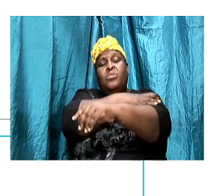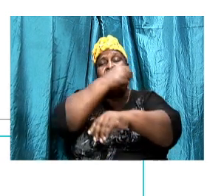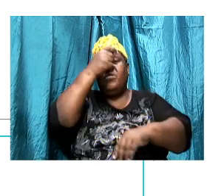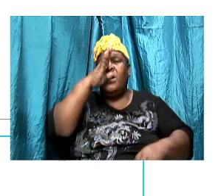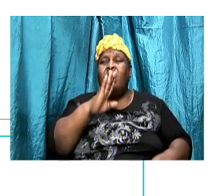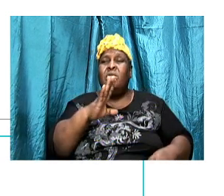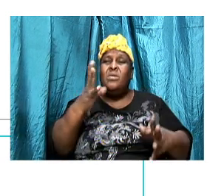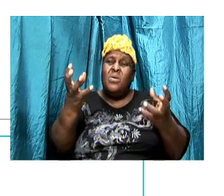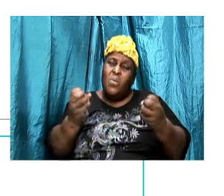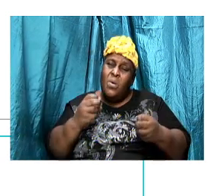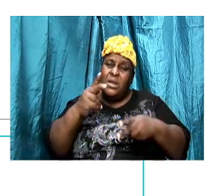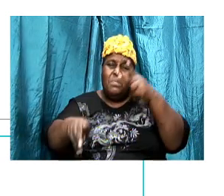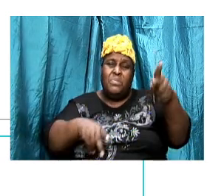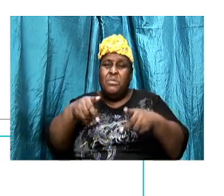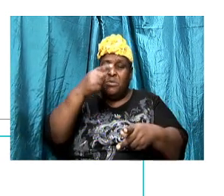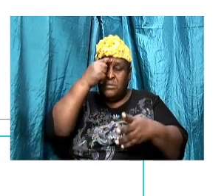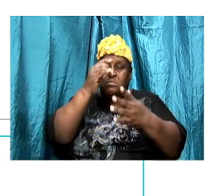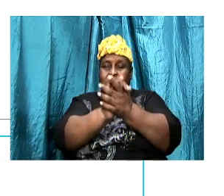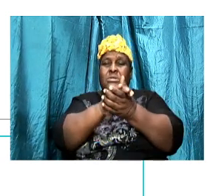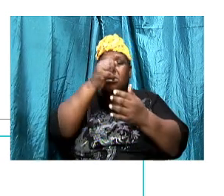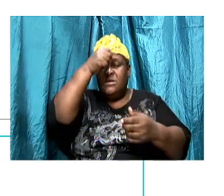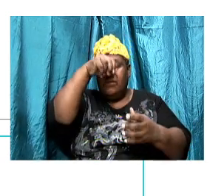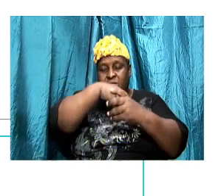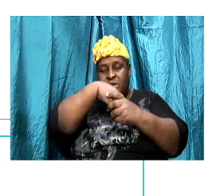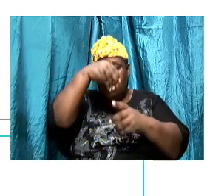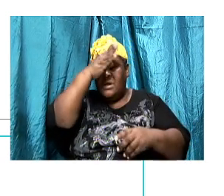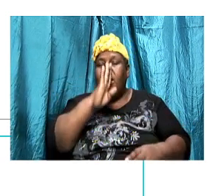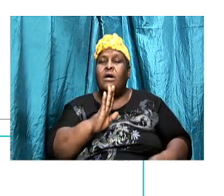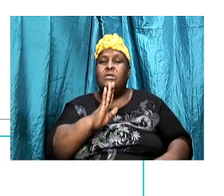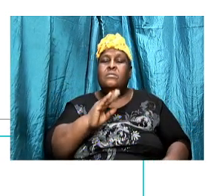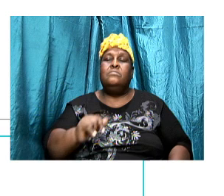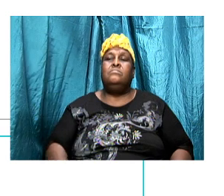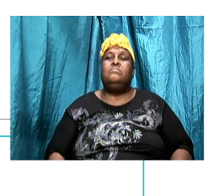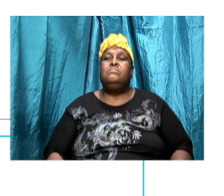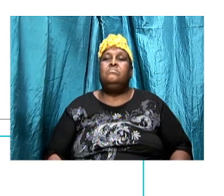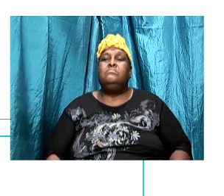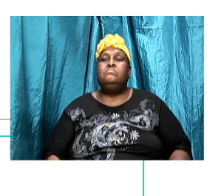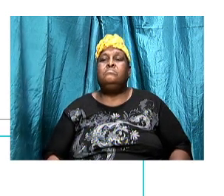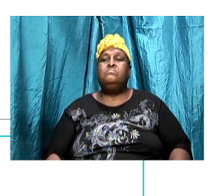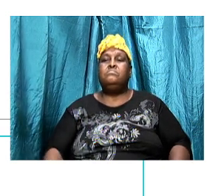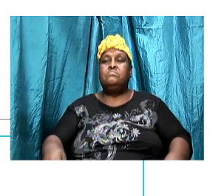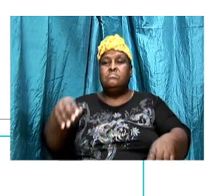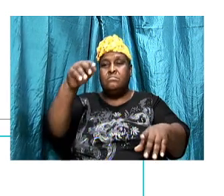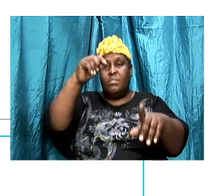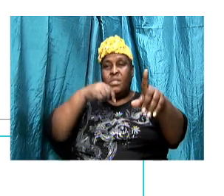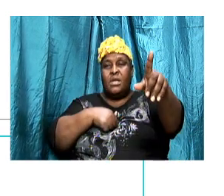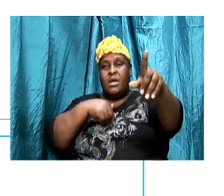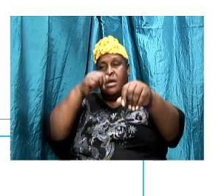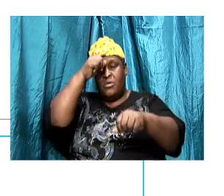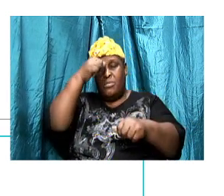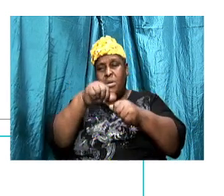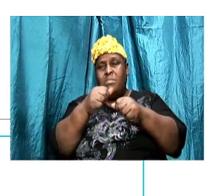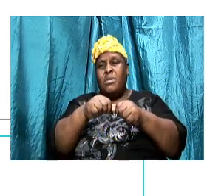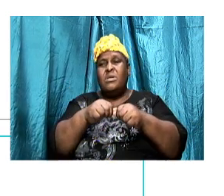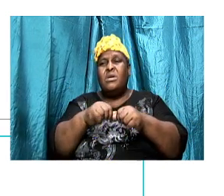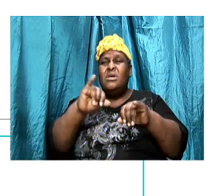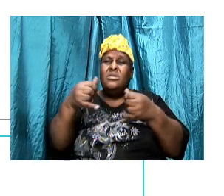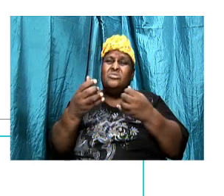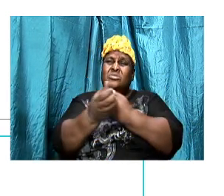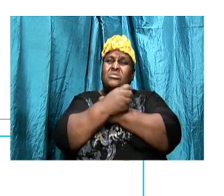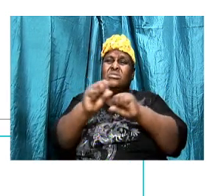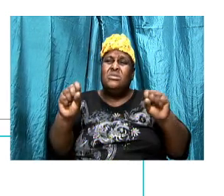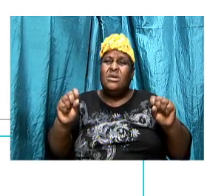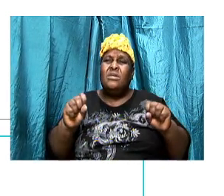know, sometimes, and, you know, I remember even when I just got saved, you know, we usually listen a